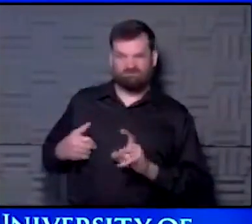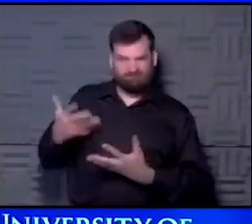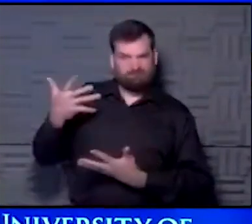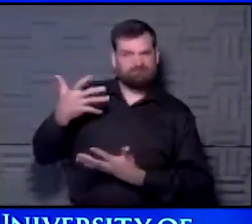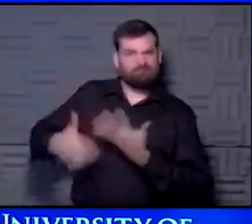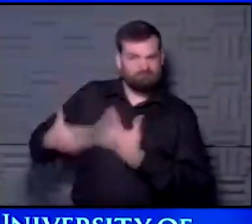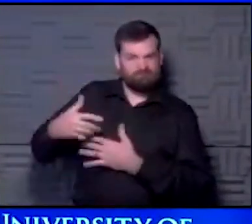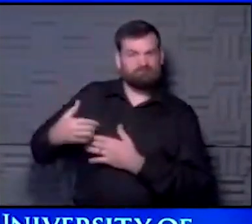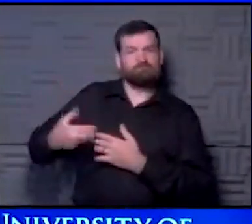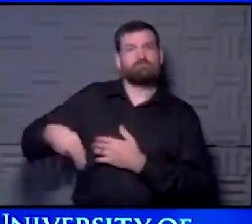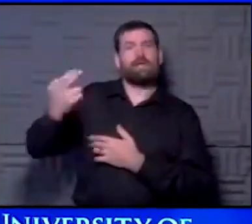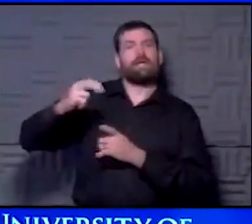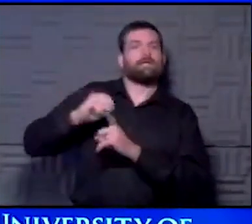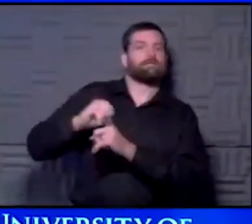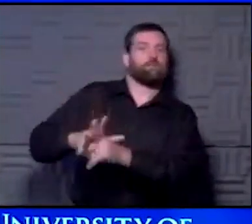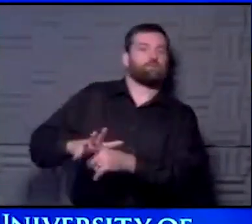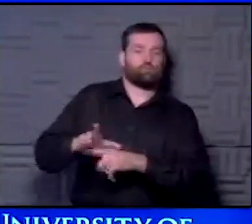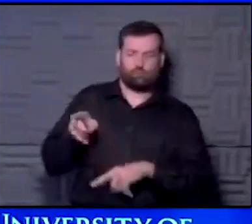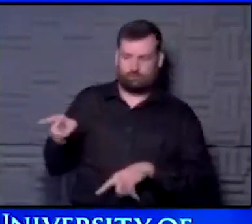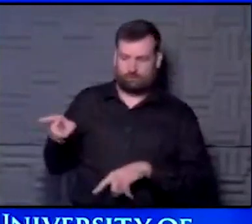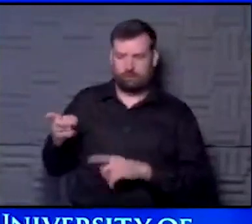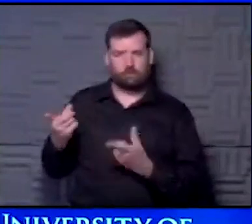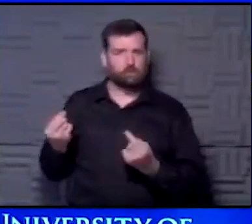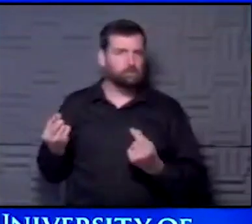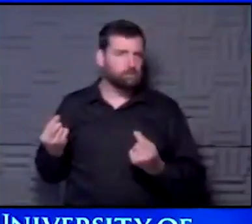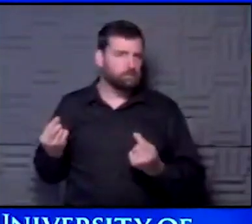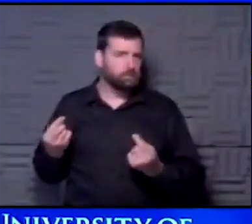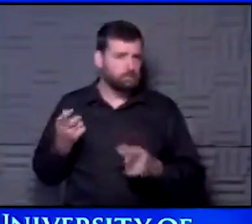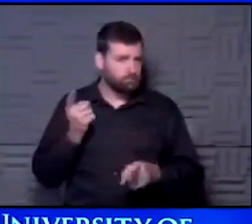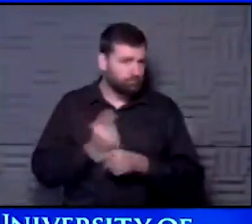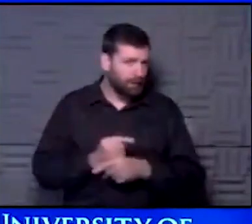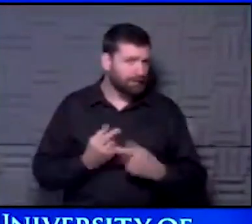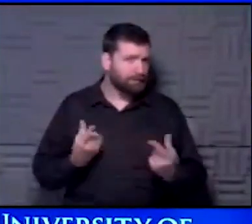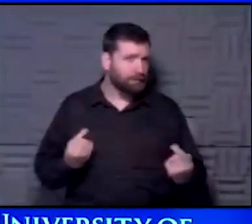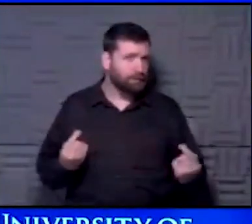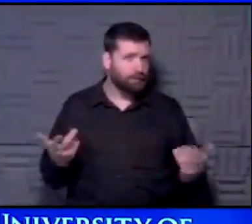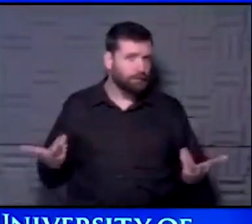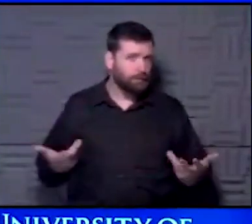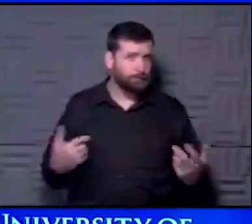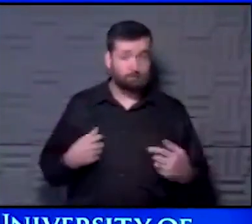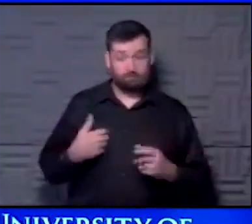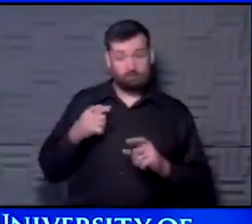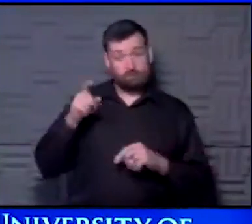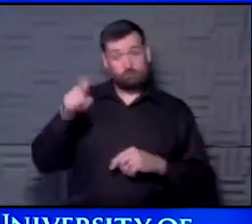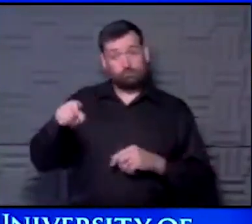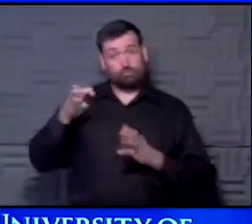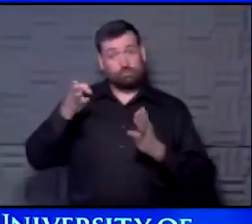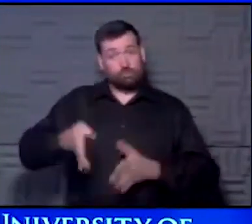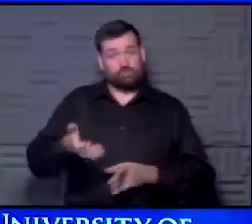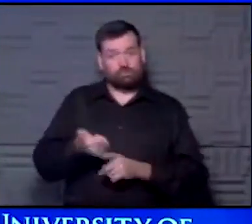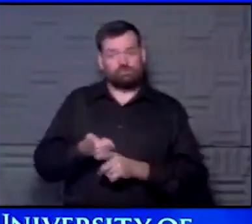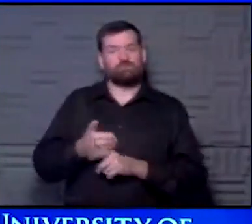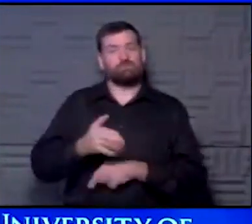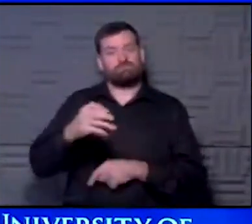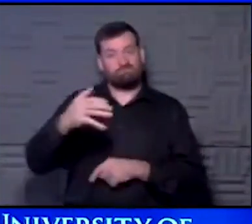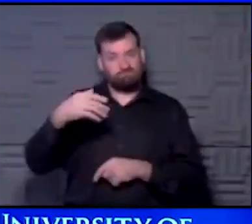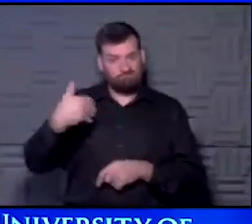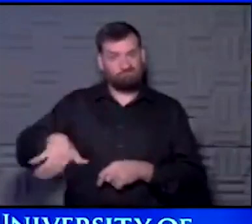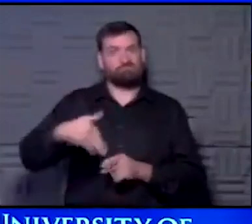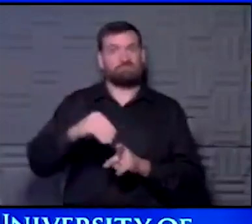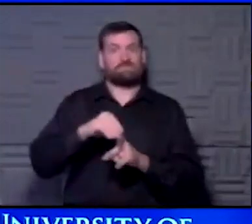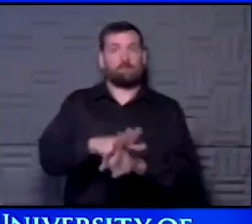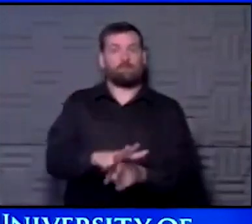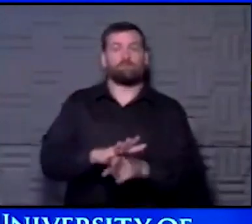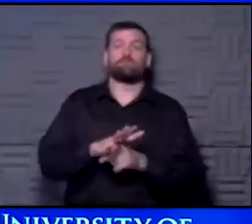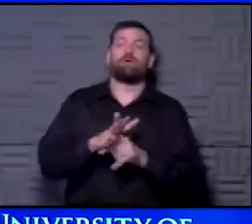high exposure rate, what should that person do? What's the right thing to do? Should that person who's been highly exposed go right out in the